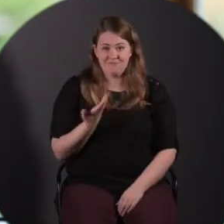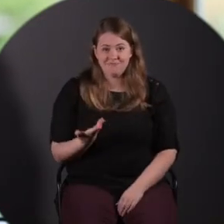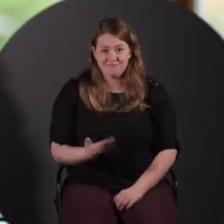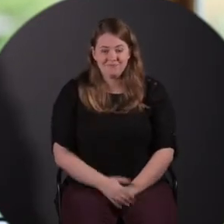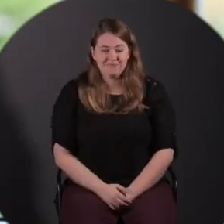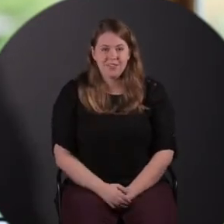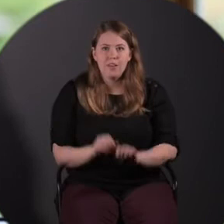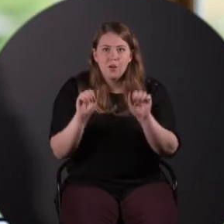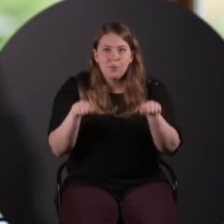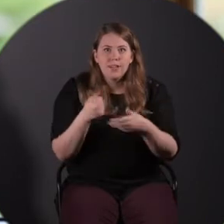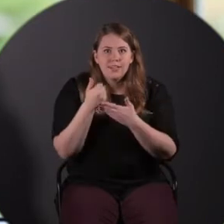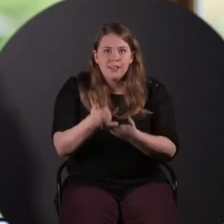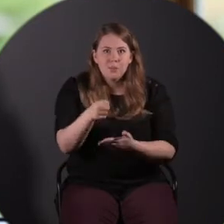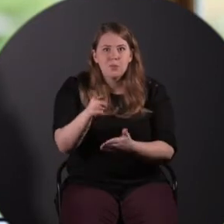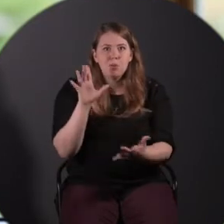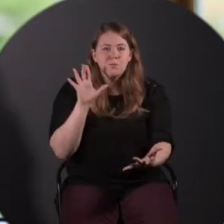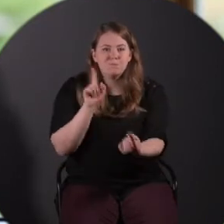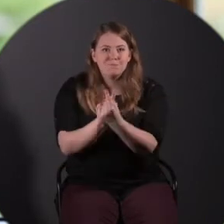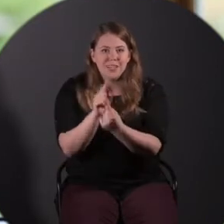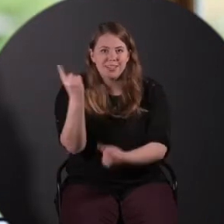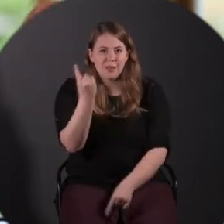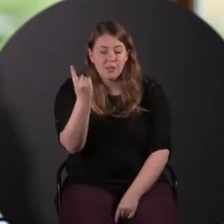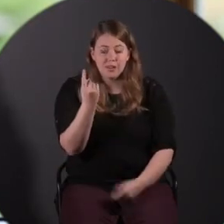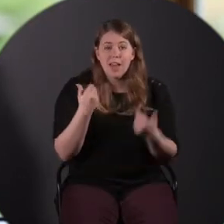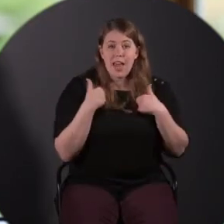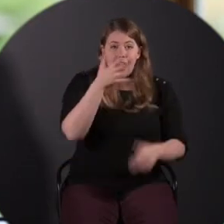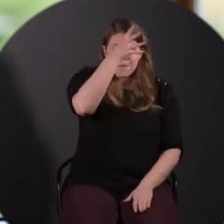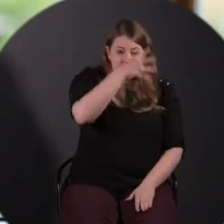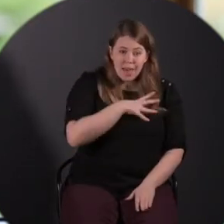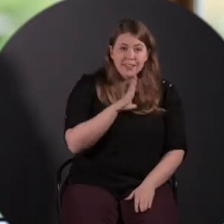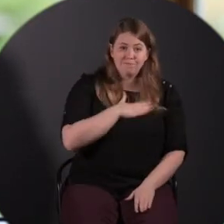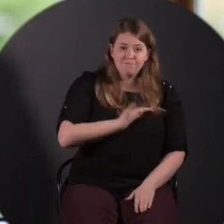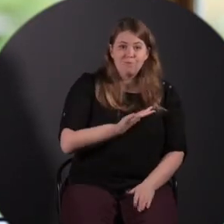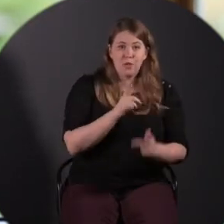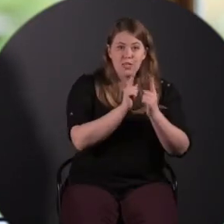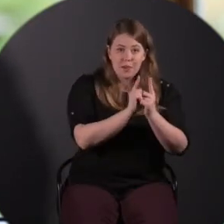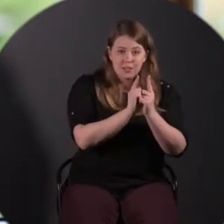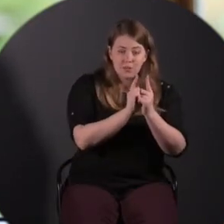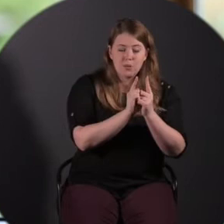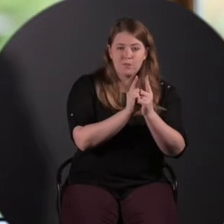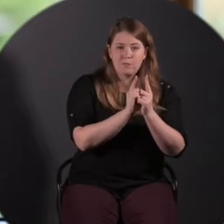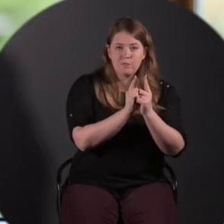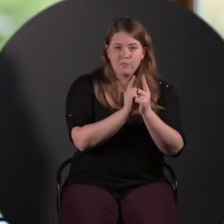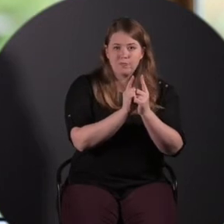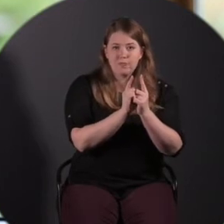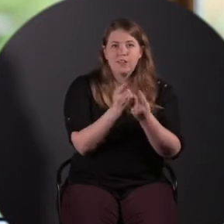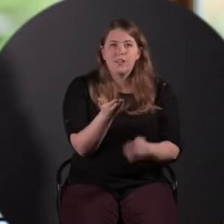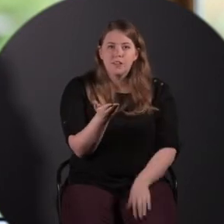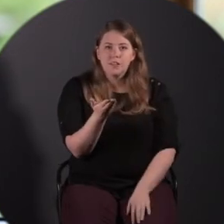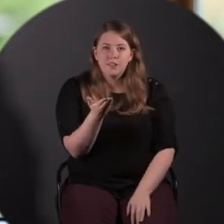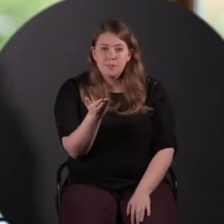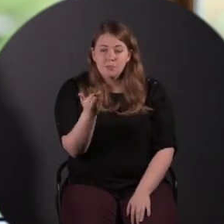jwiemann@ridgelife.org. We can hook you up with someone. We have men who would mentor, women who would mentor. But I also want to speak to those